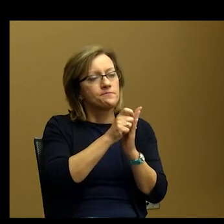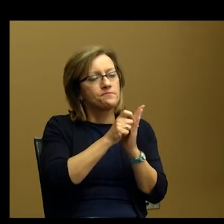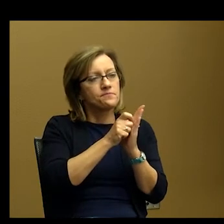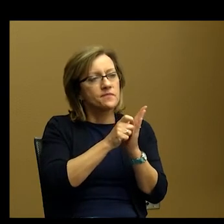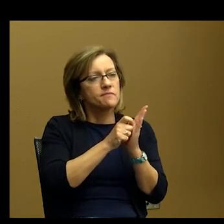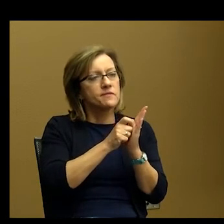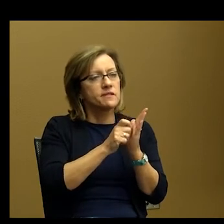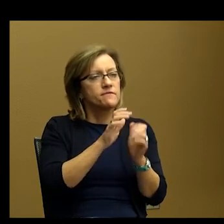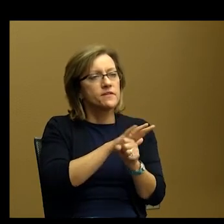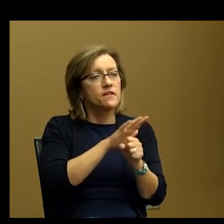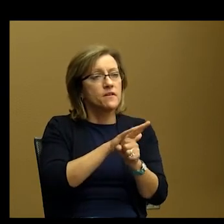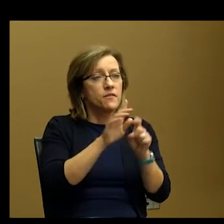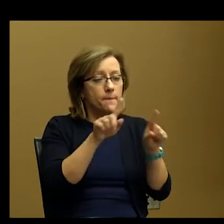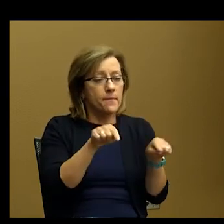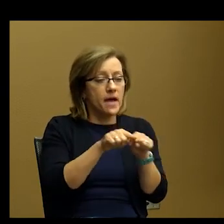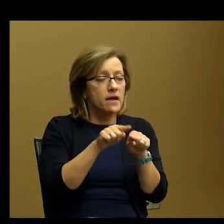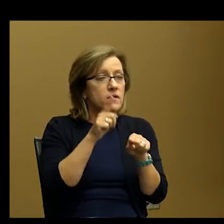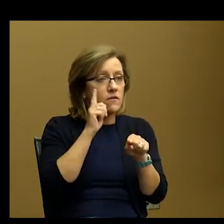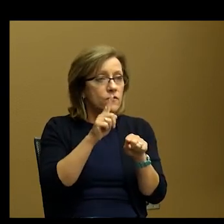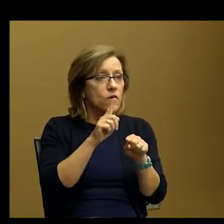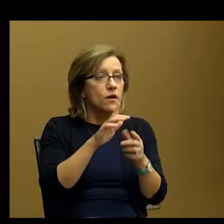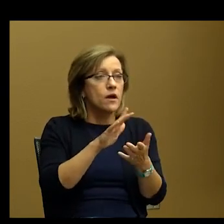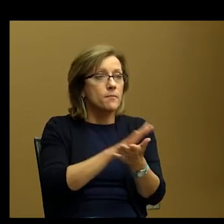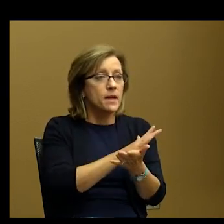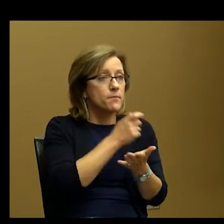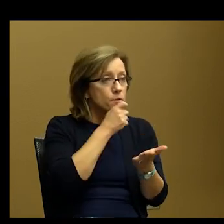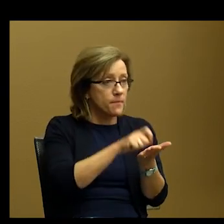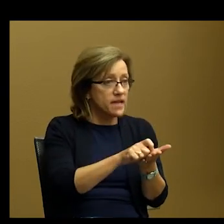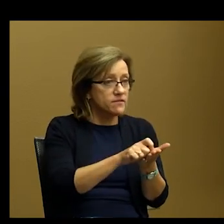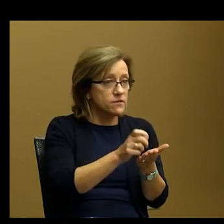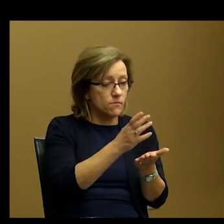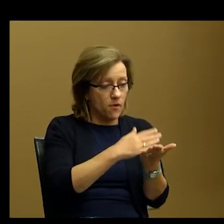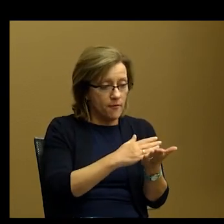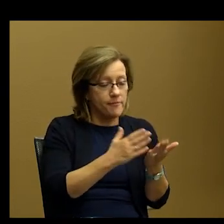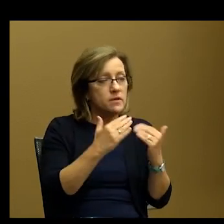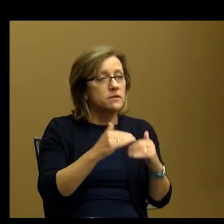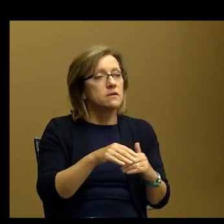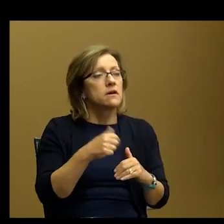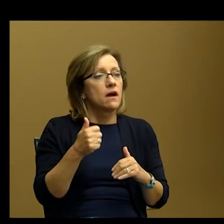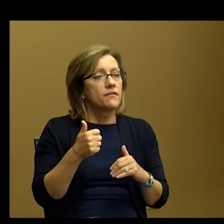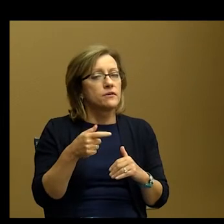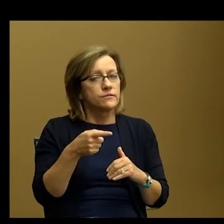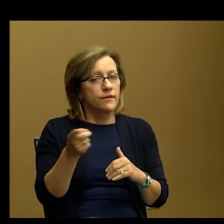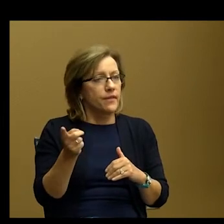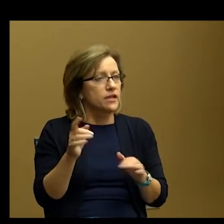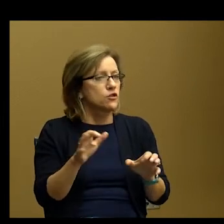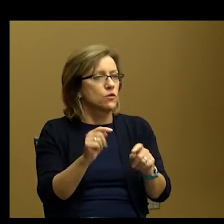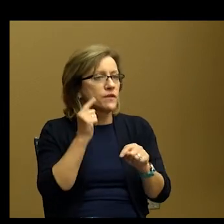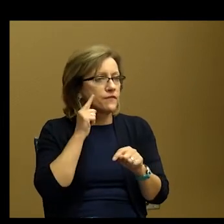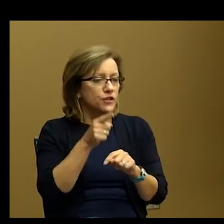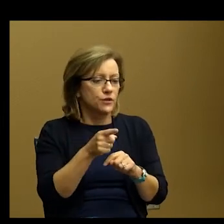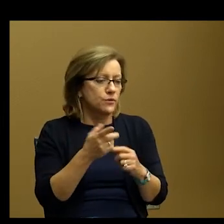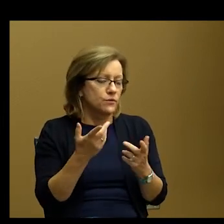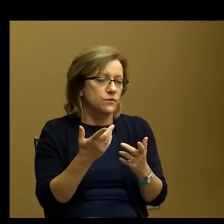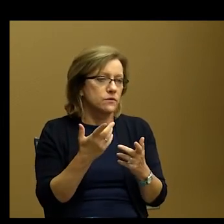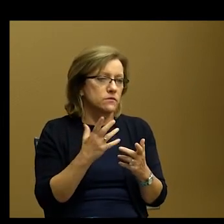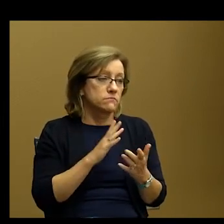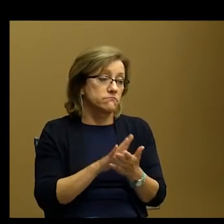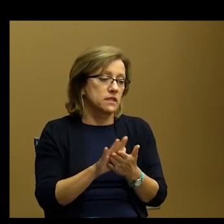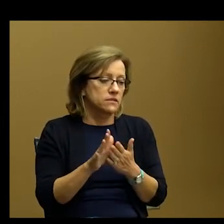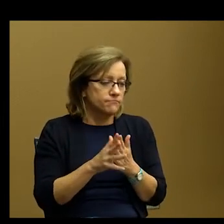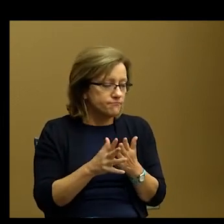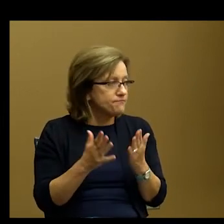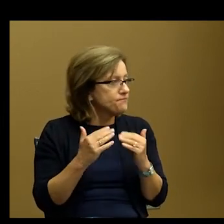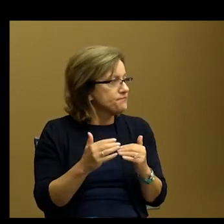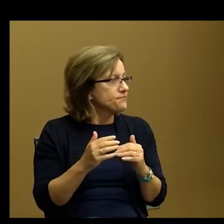box in, that's for the paper pencil version. On the others, they're going to do it for you, which is quite lovely. And